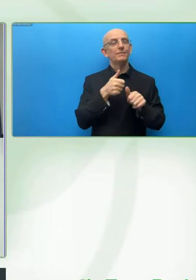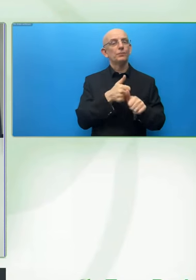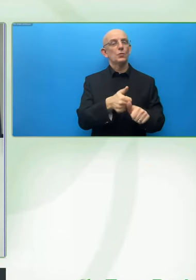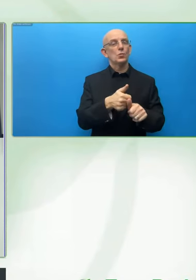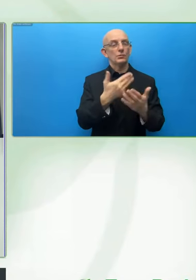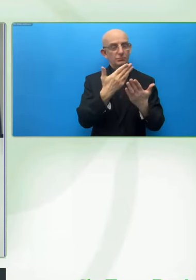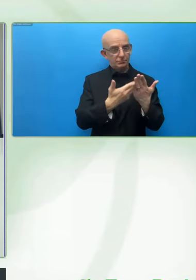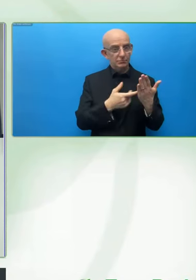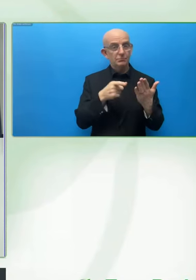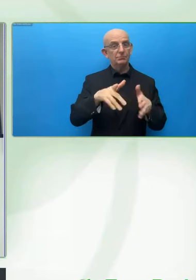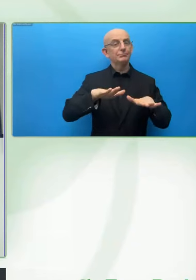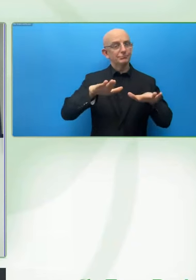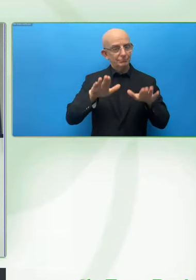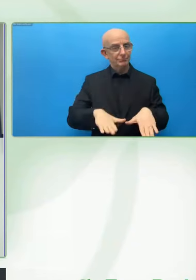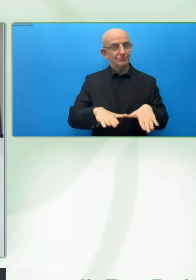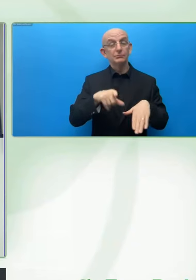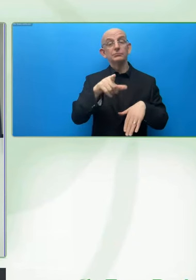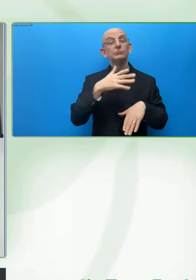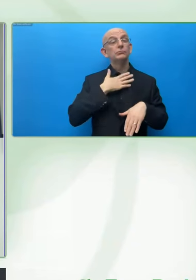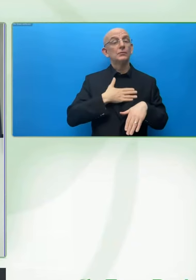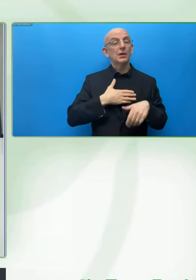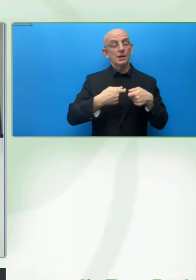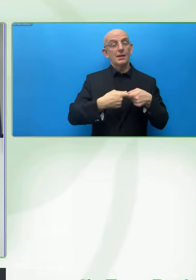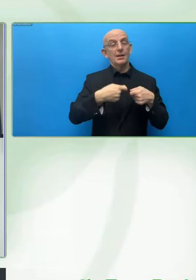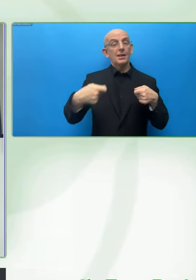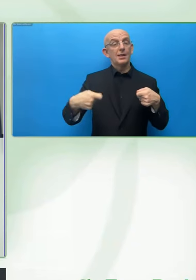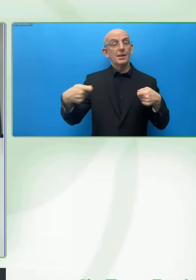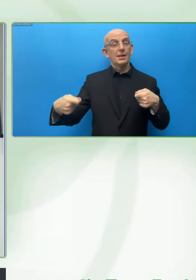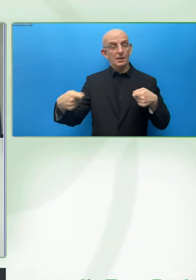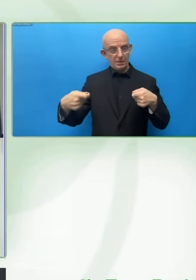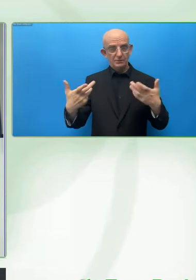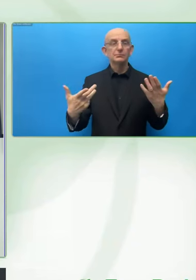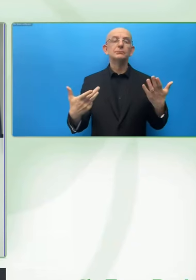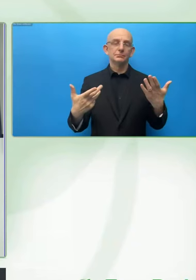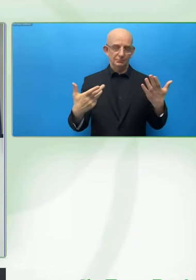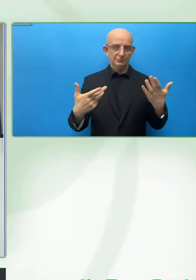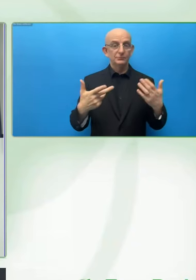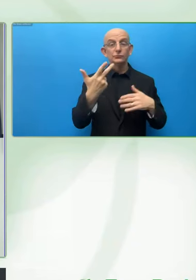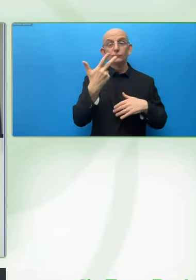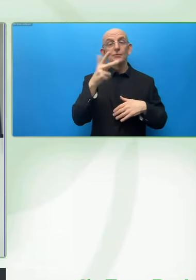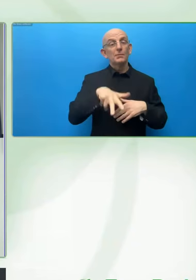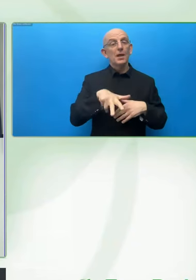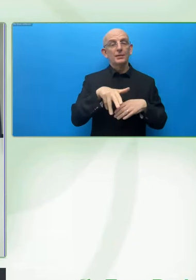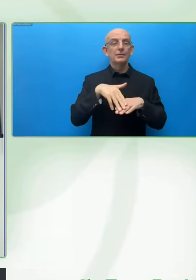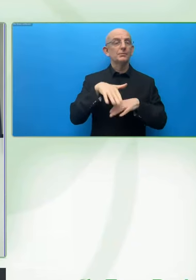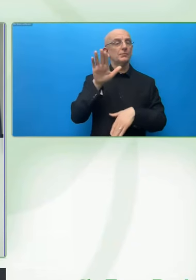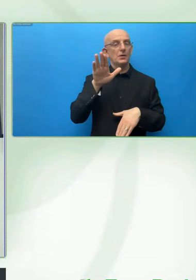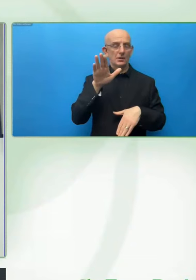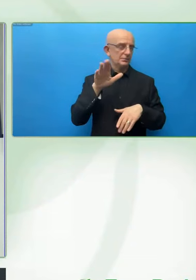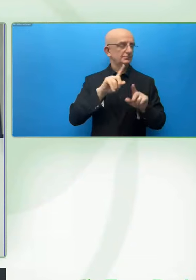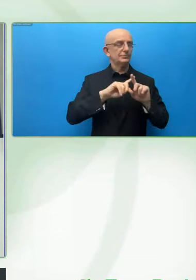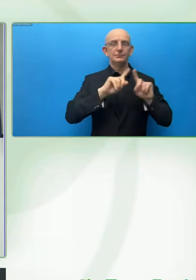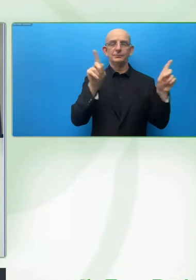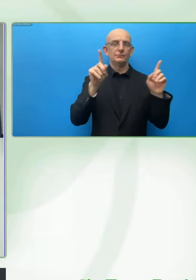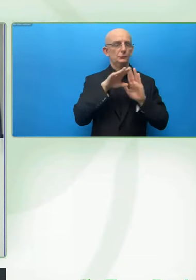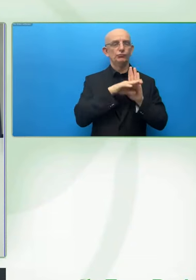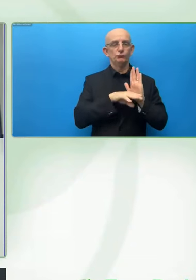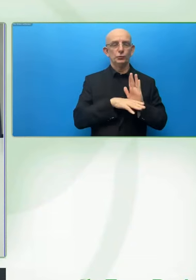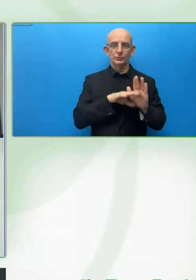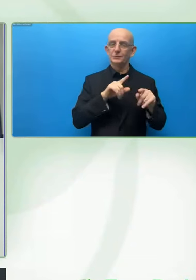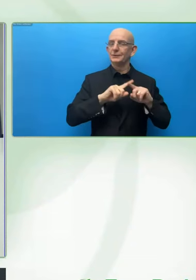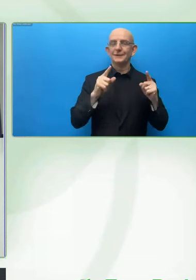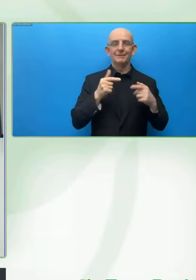extend this period beyond 3 months. And let's see how the member states will embrace or not this